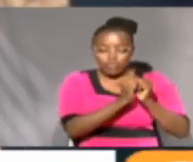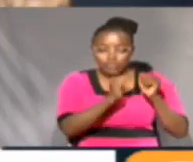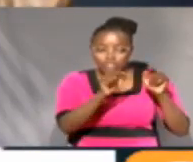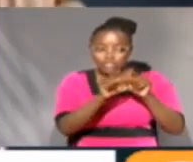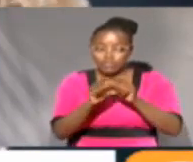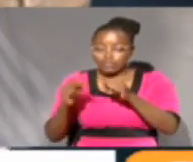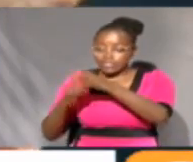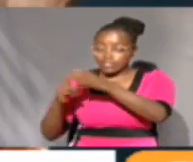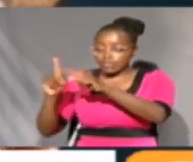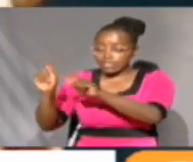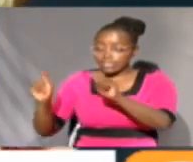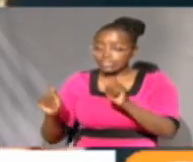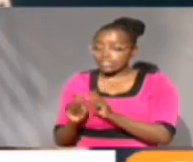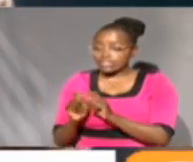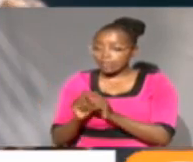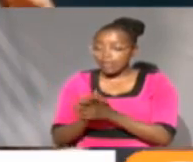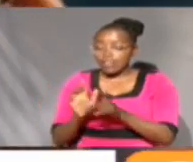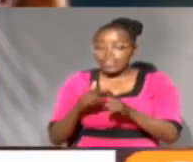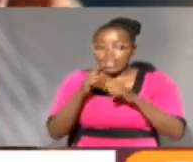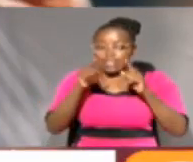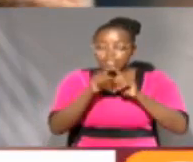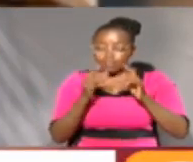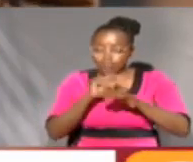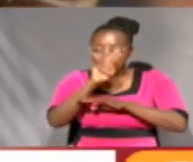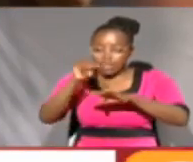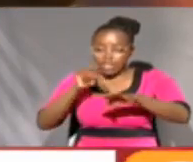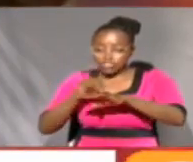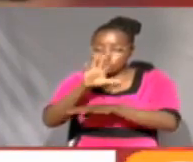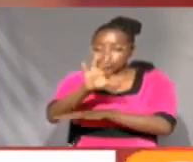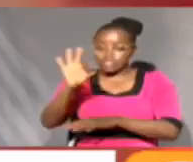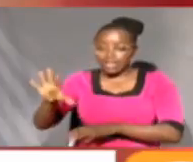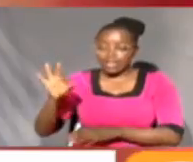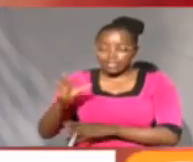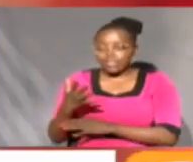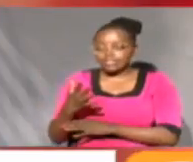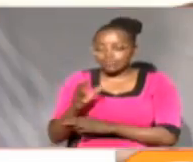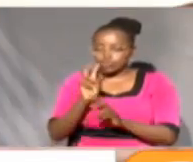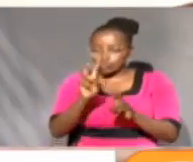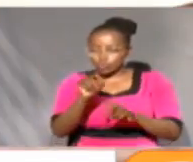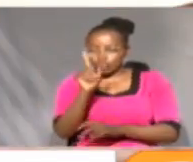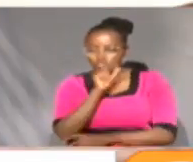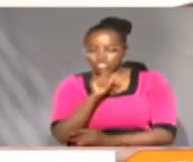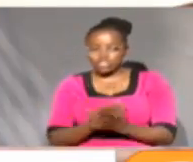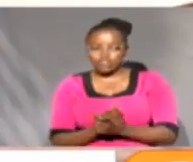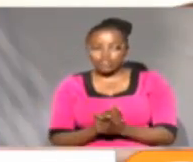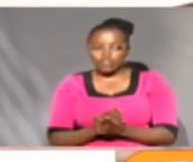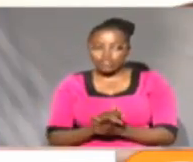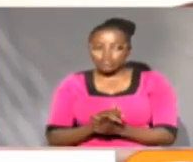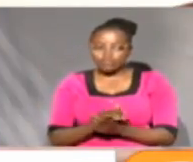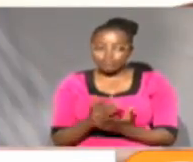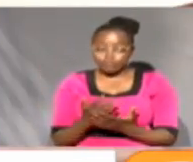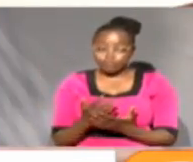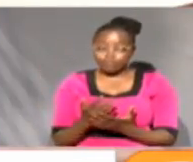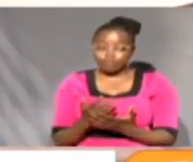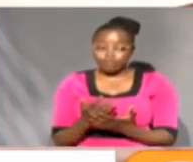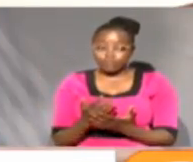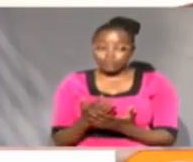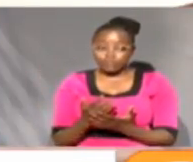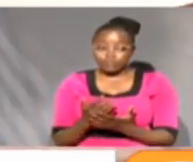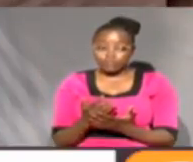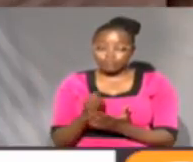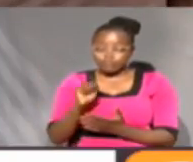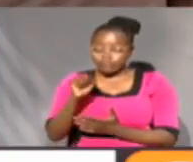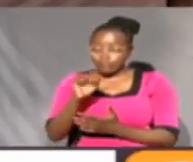the 7s teams and soon caught the eyes of the national selectors. Yeah, 2010 I bought sports 7s and